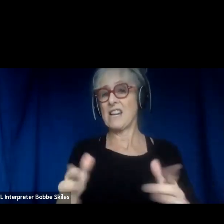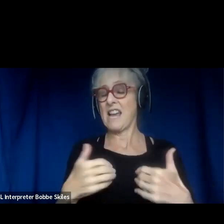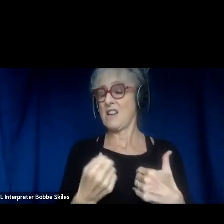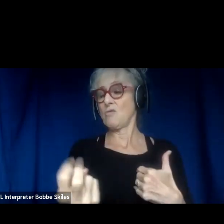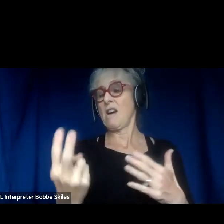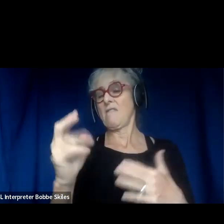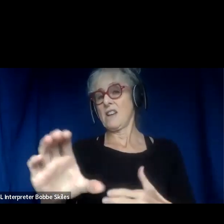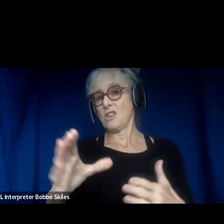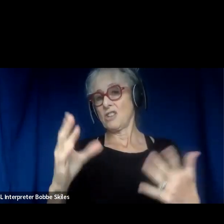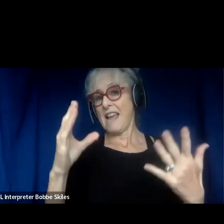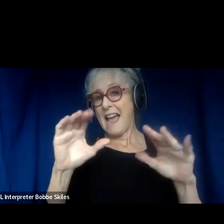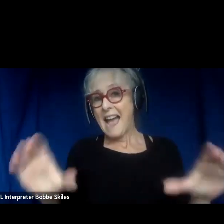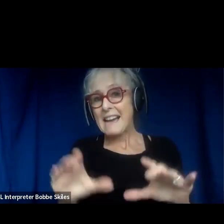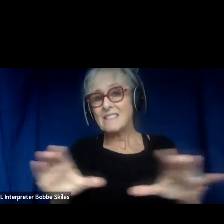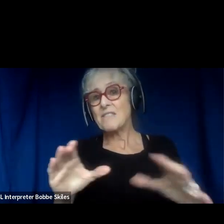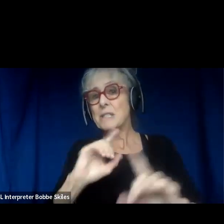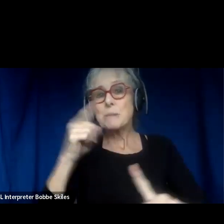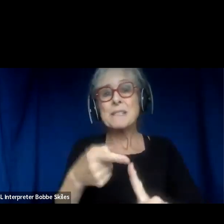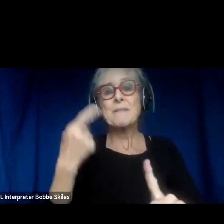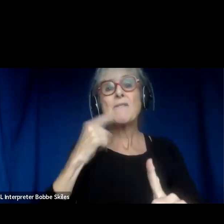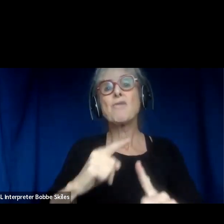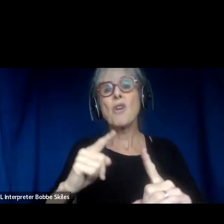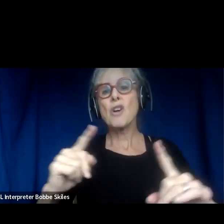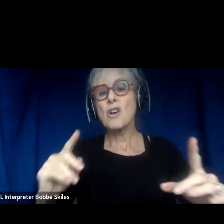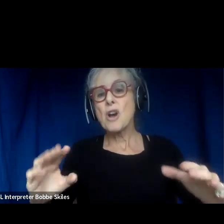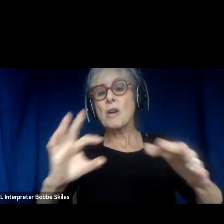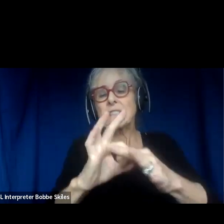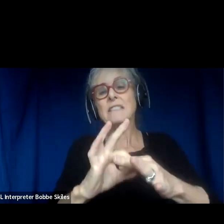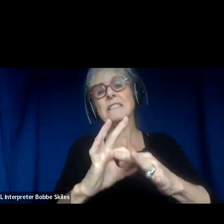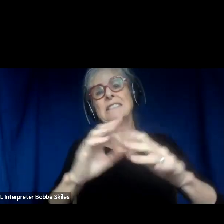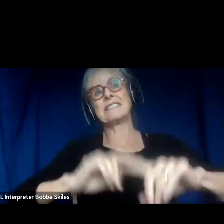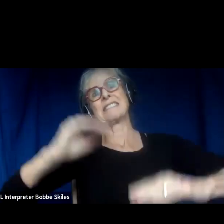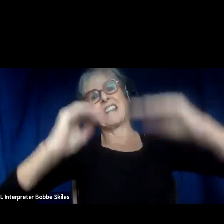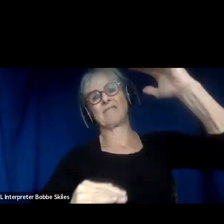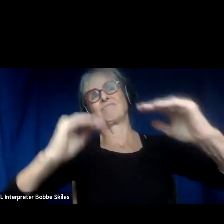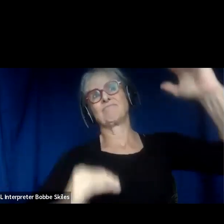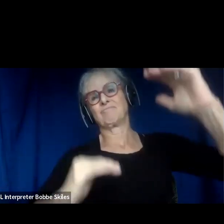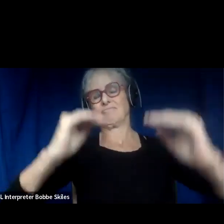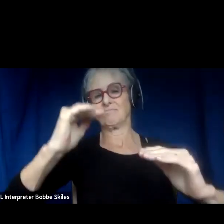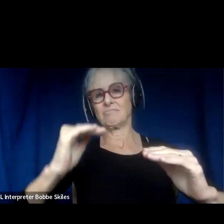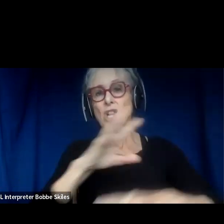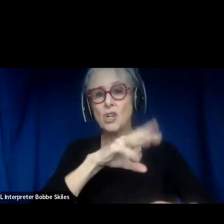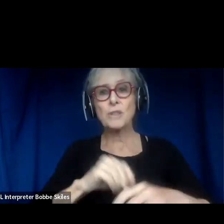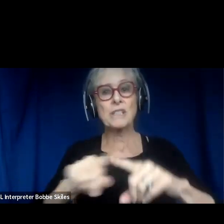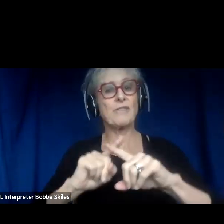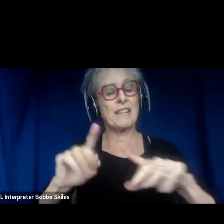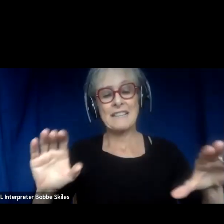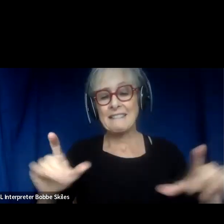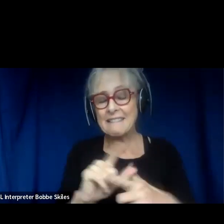targeted activities just on bridging disparities, including activities in 91 languages. We listen, we're in the